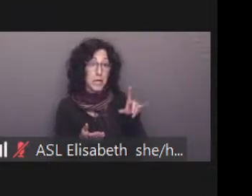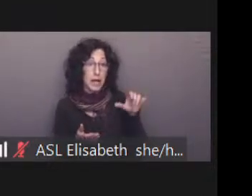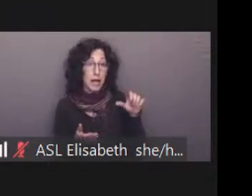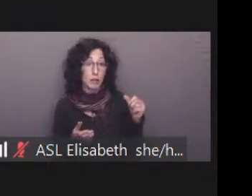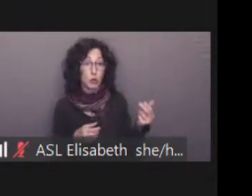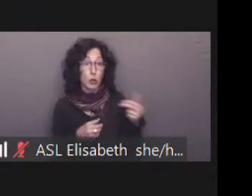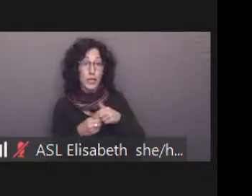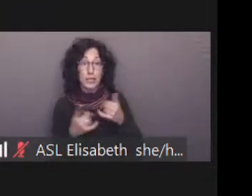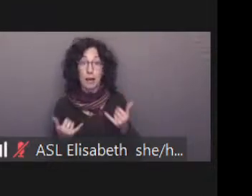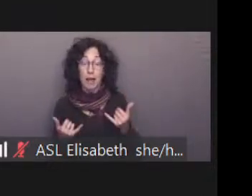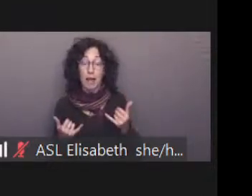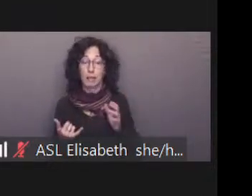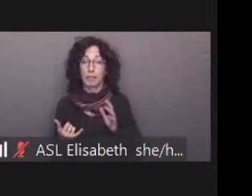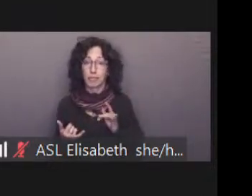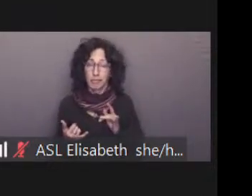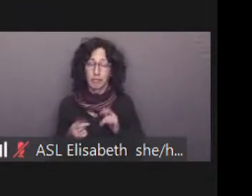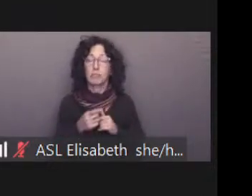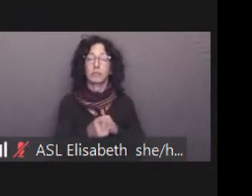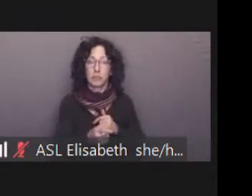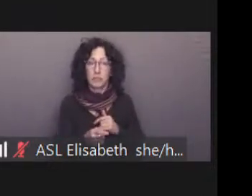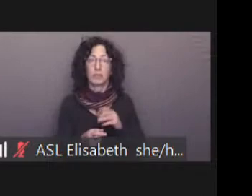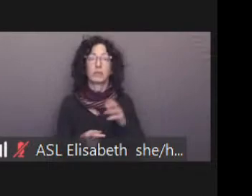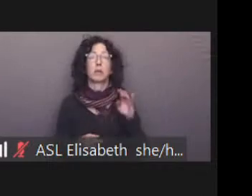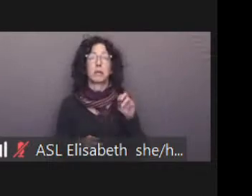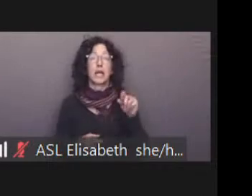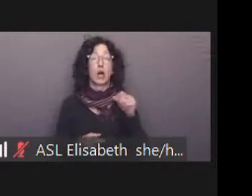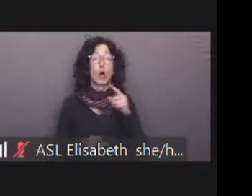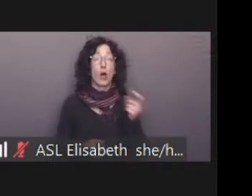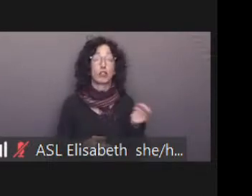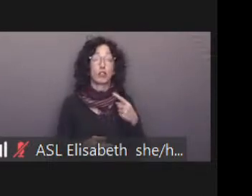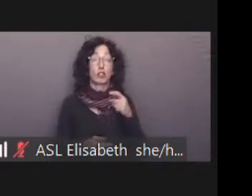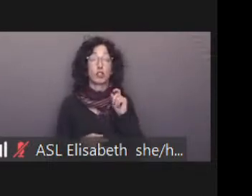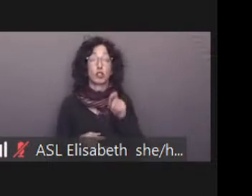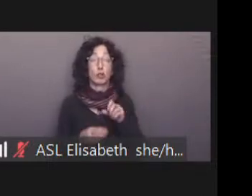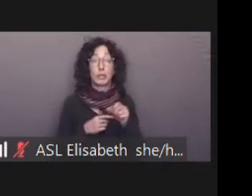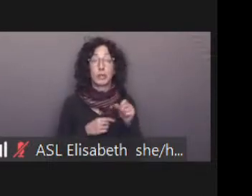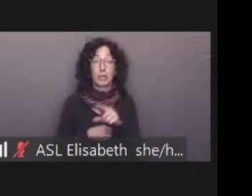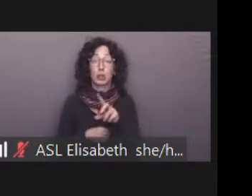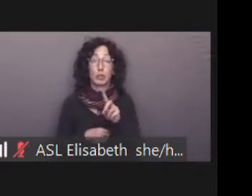today's webinar, we ask that media questions be directed to